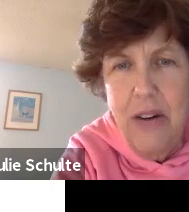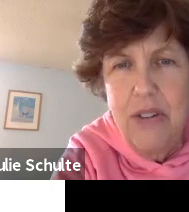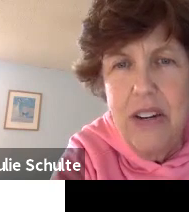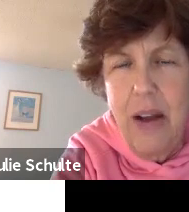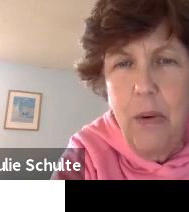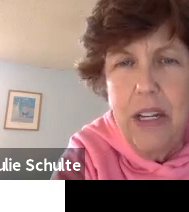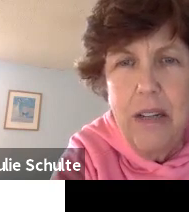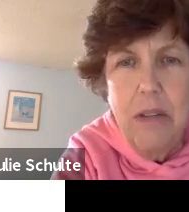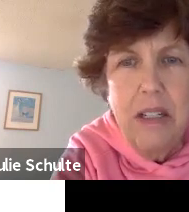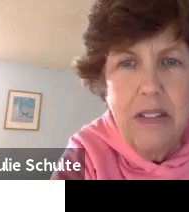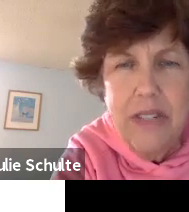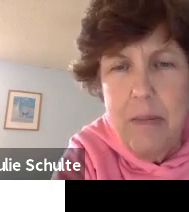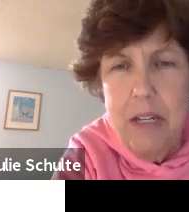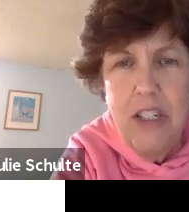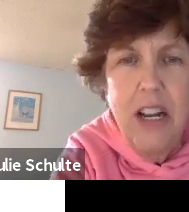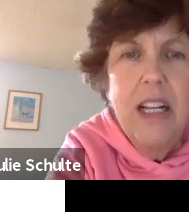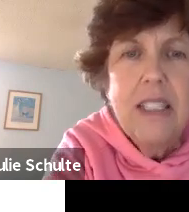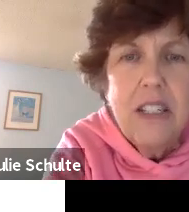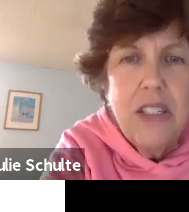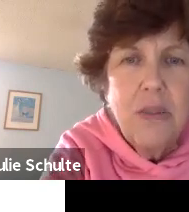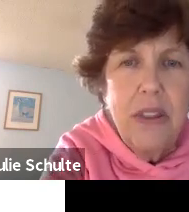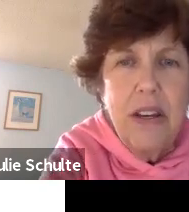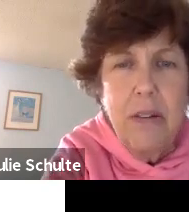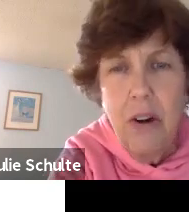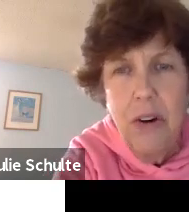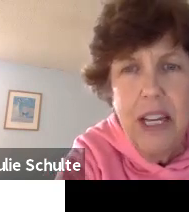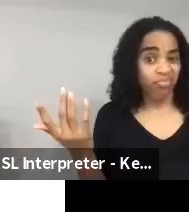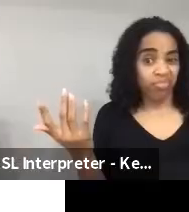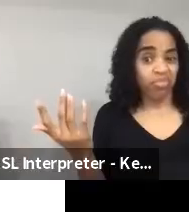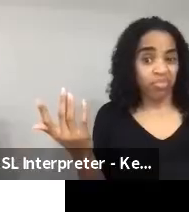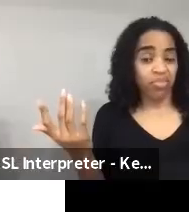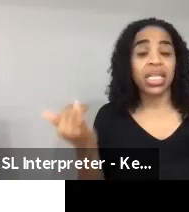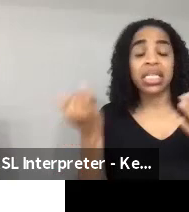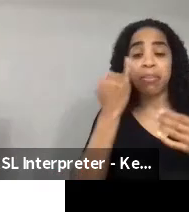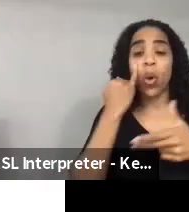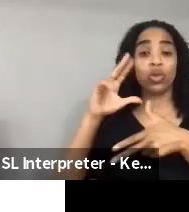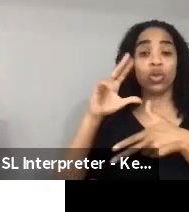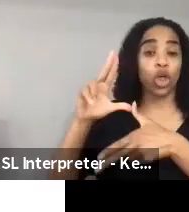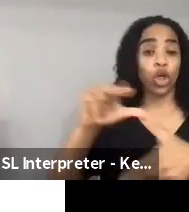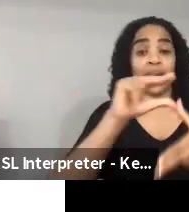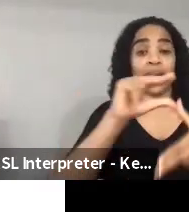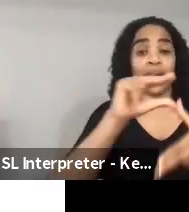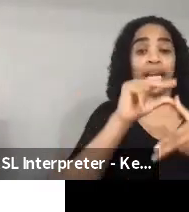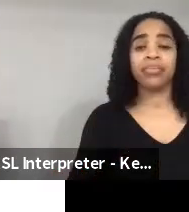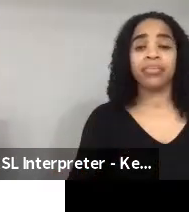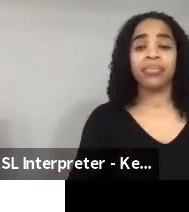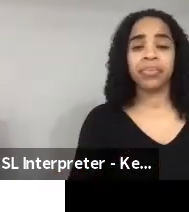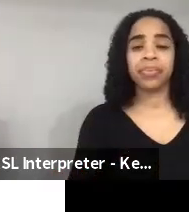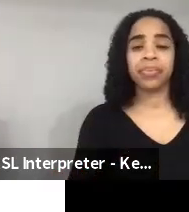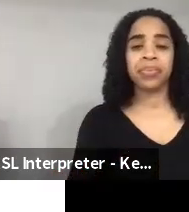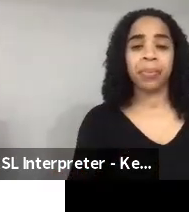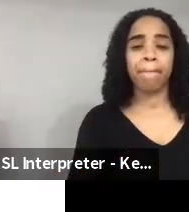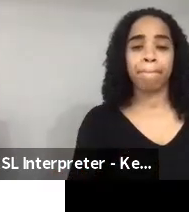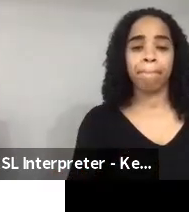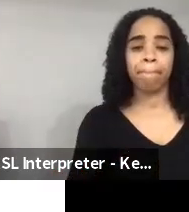phone towers are not working because of damage, such as with a hurricane. So make sure you always write things down.